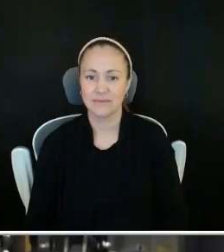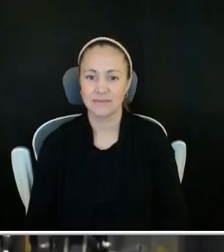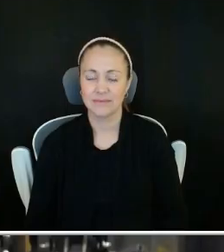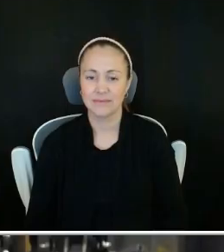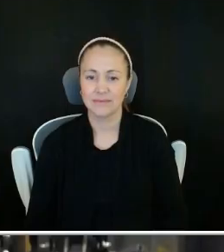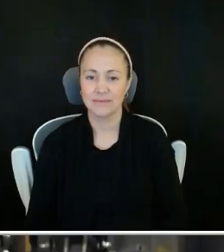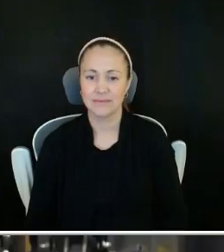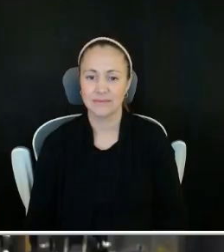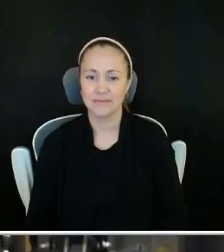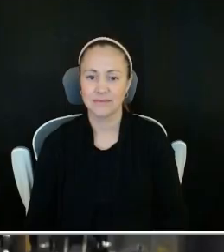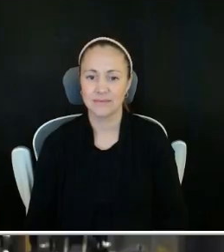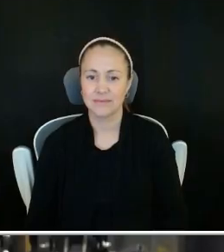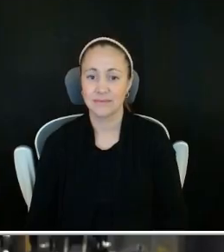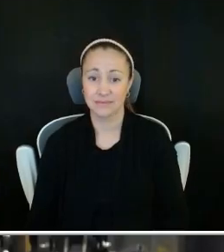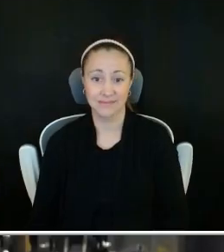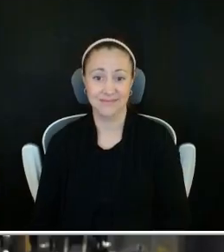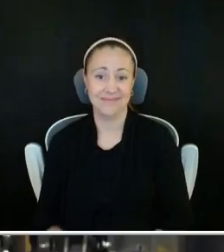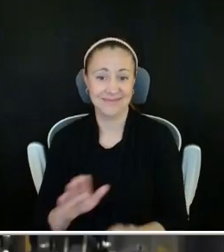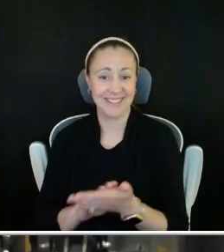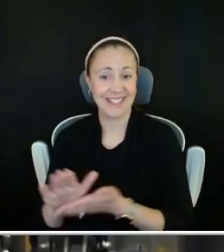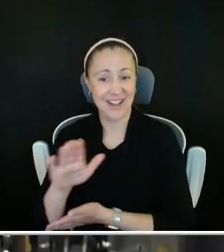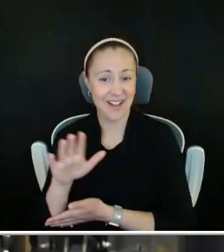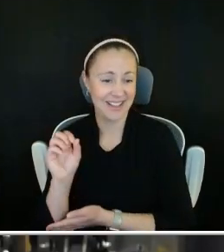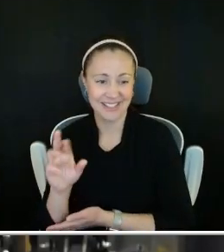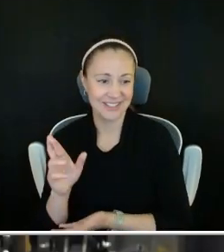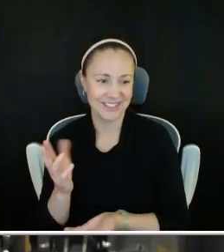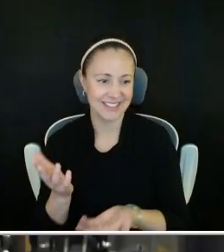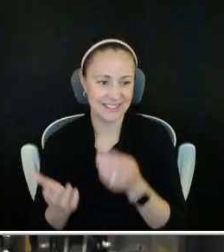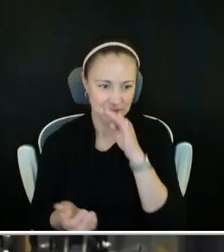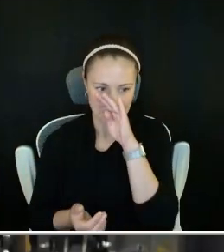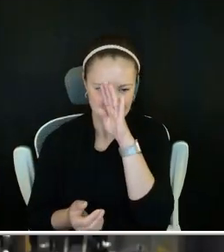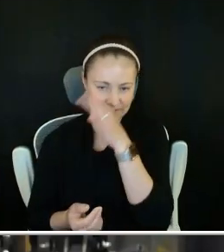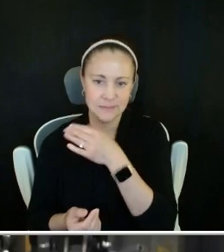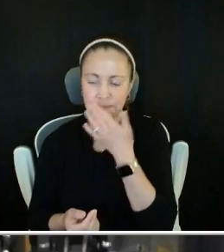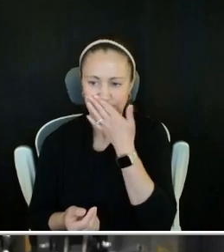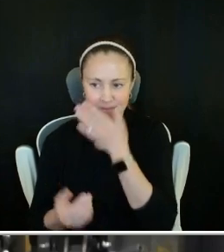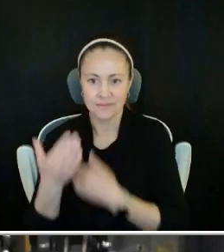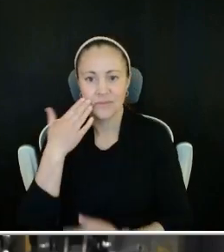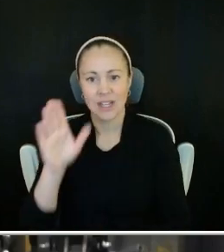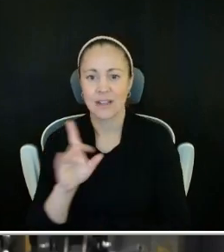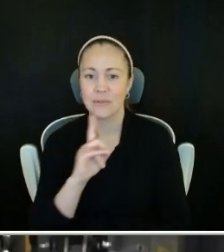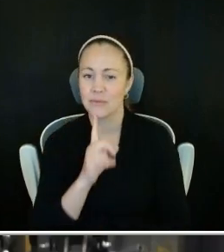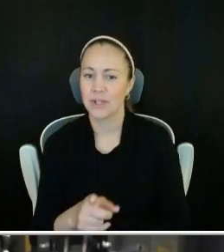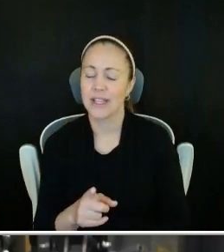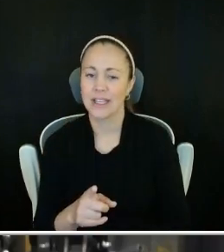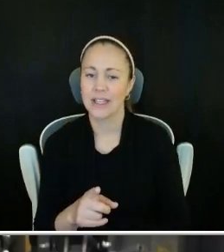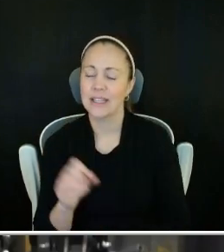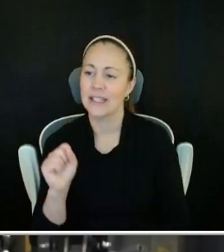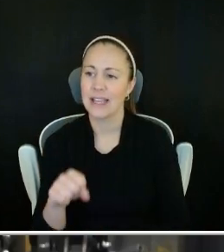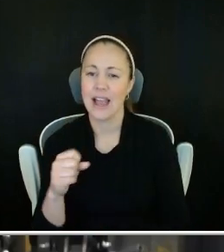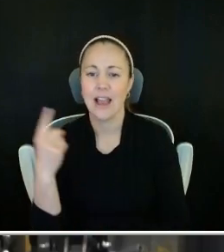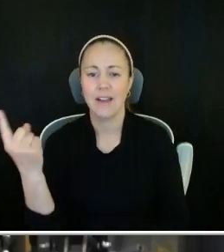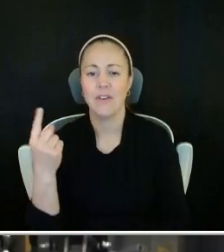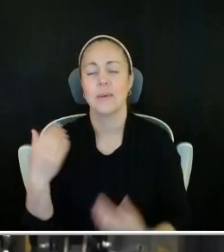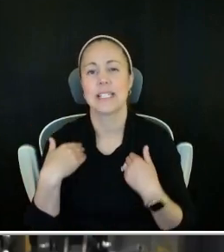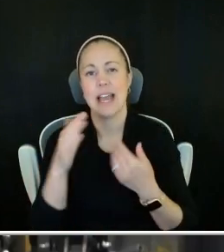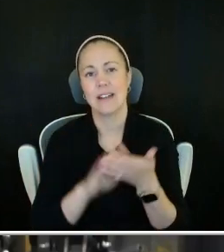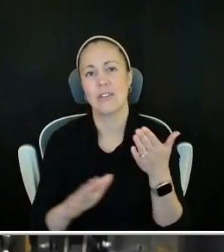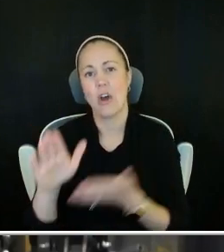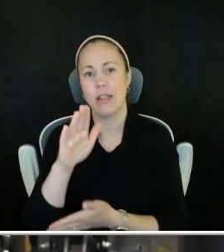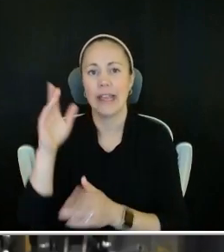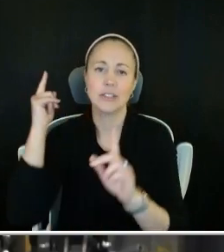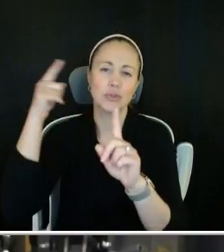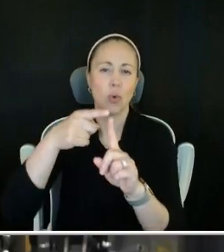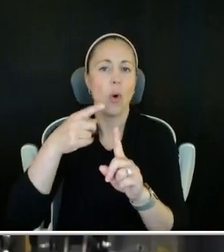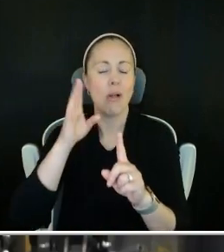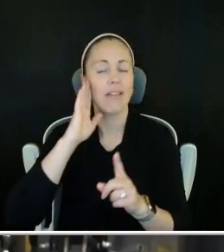You see college? I don't know. I've always had college in my future.